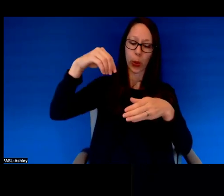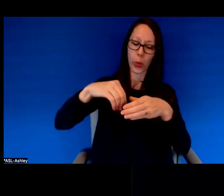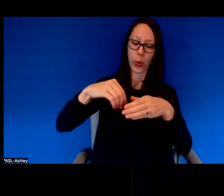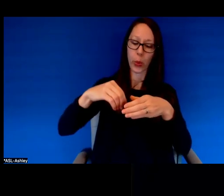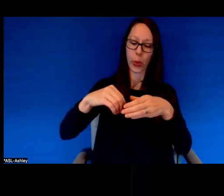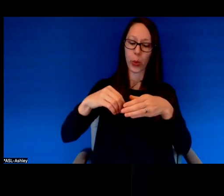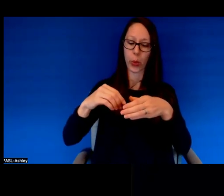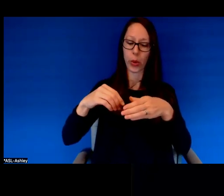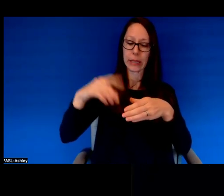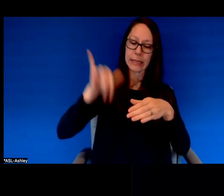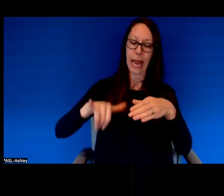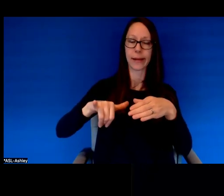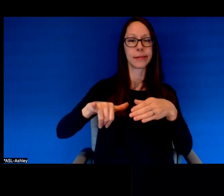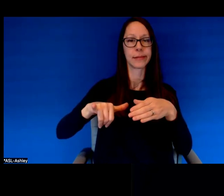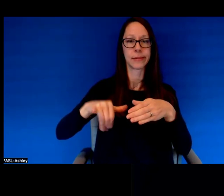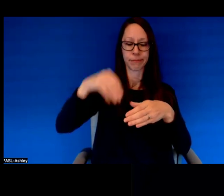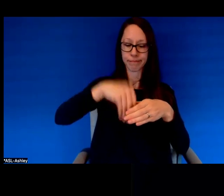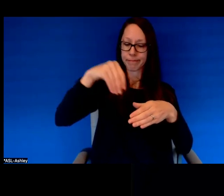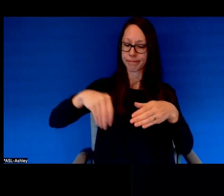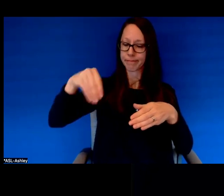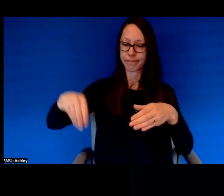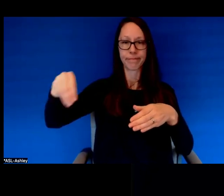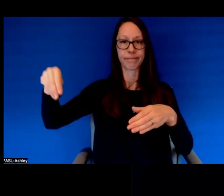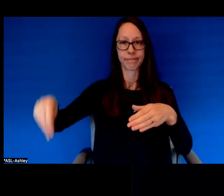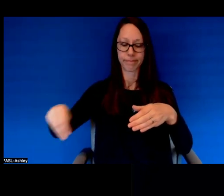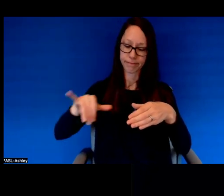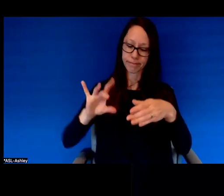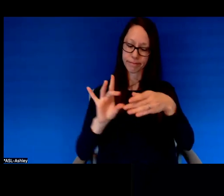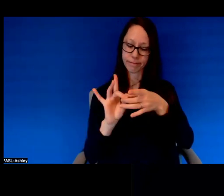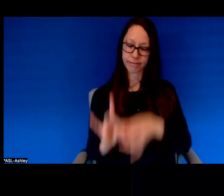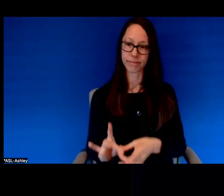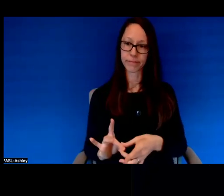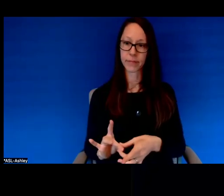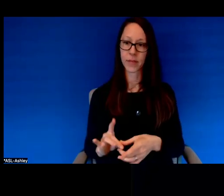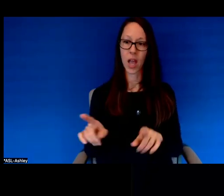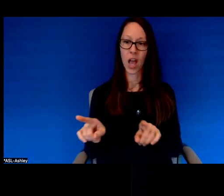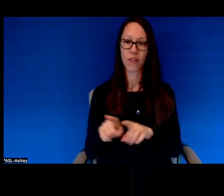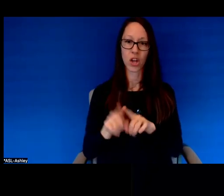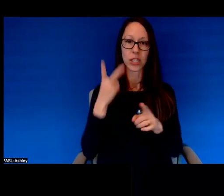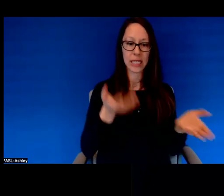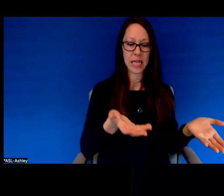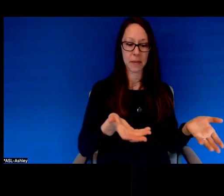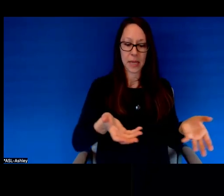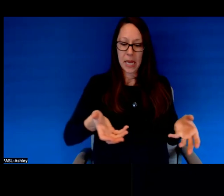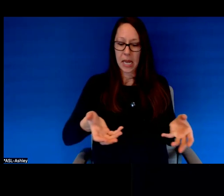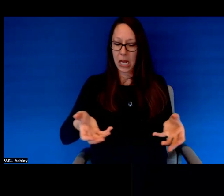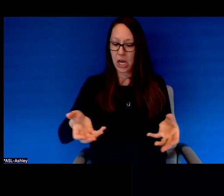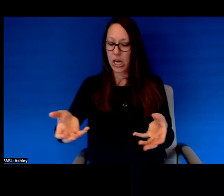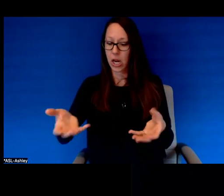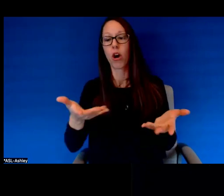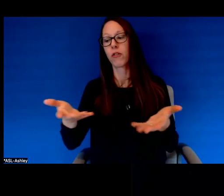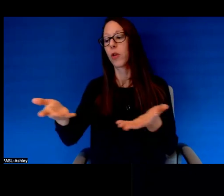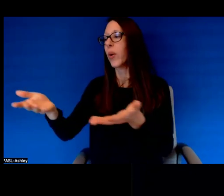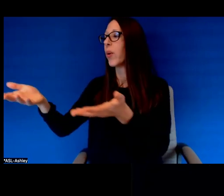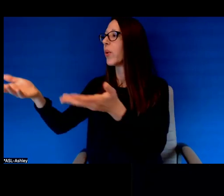habitat so they stay in one place. I've also seen pictures of these plants being carried all around the ISS or floating around the ISS. So